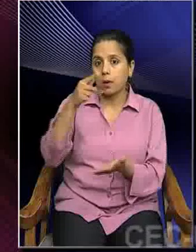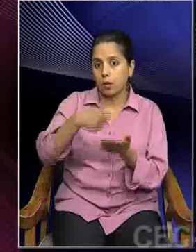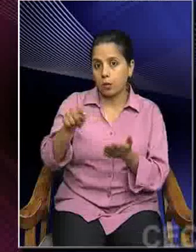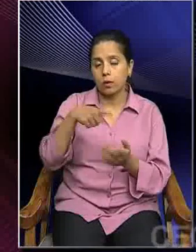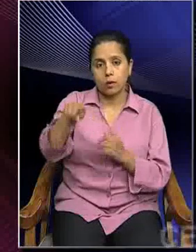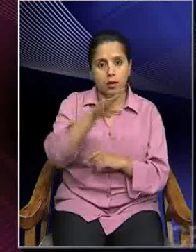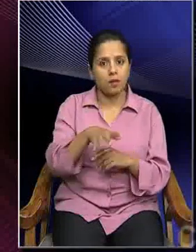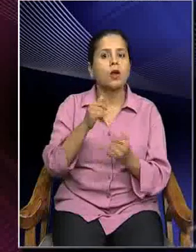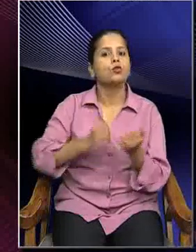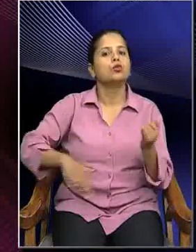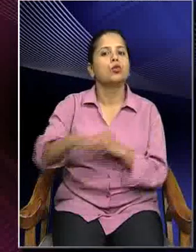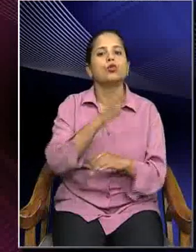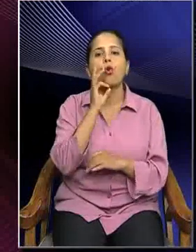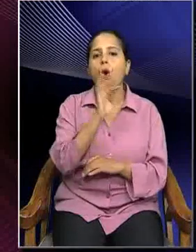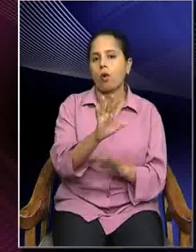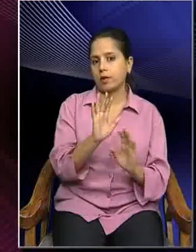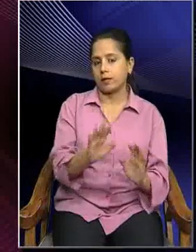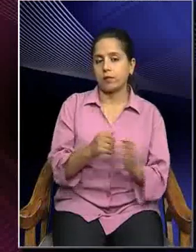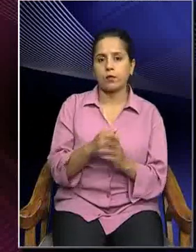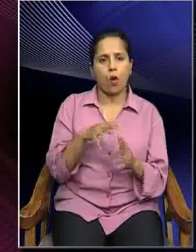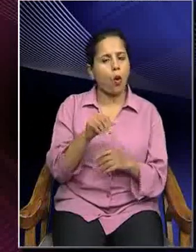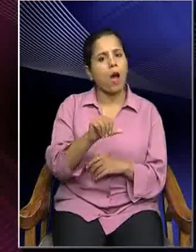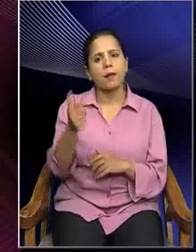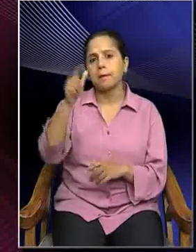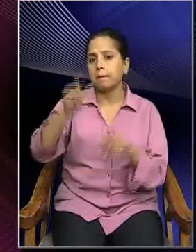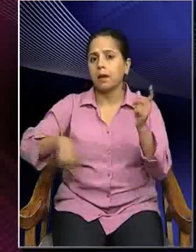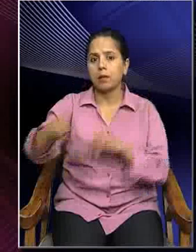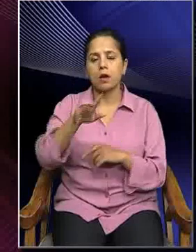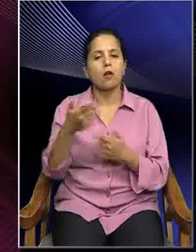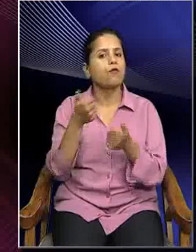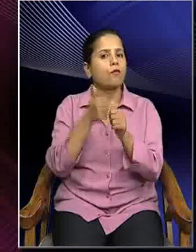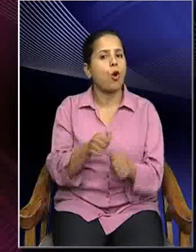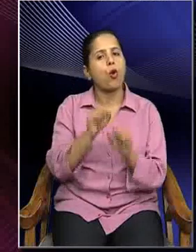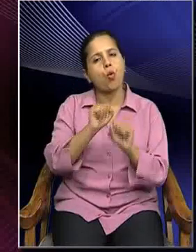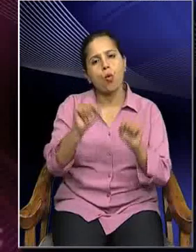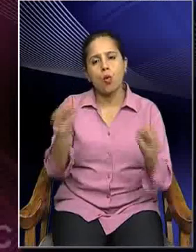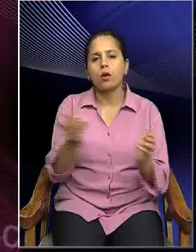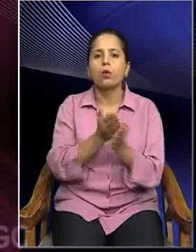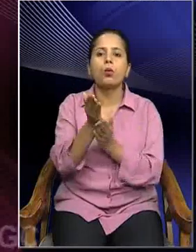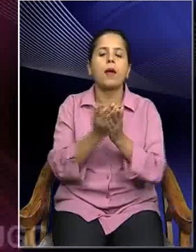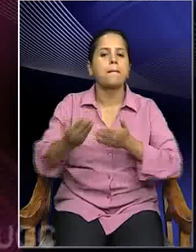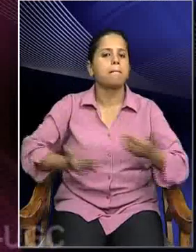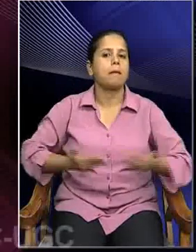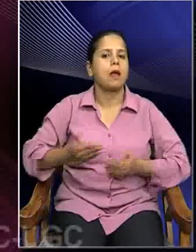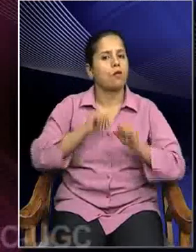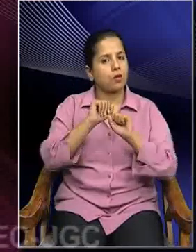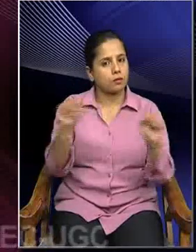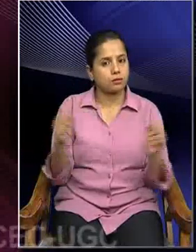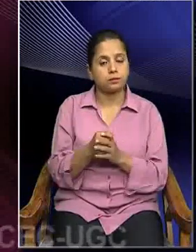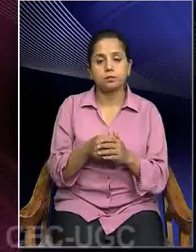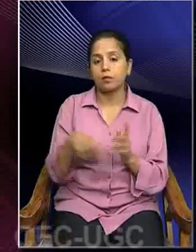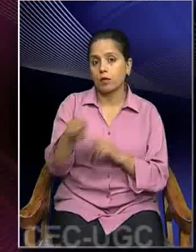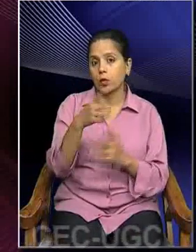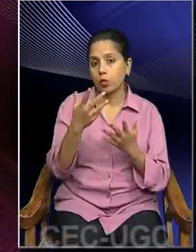be social order, else every individual will follow their own way of behaving. In order